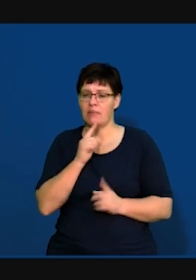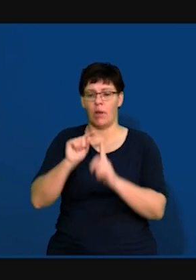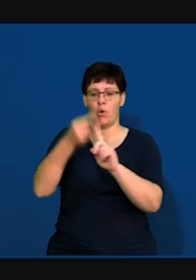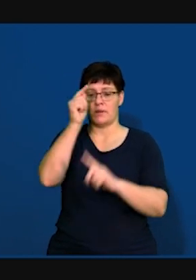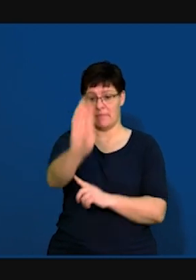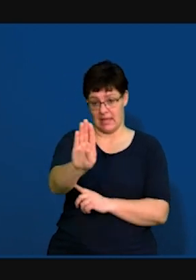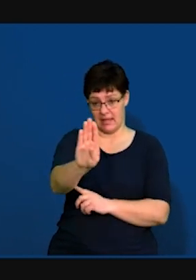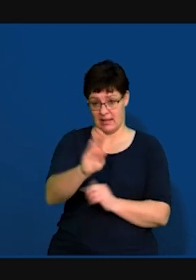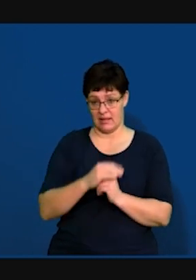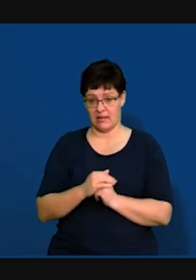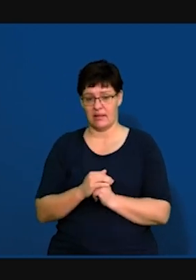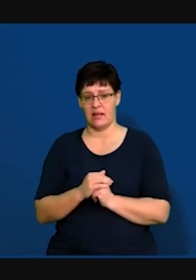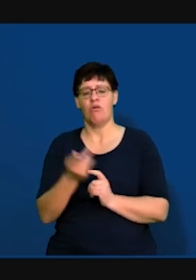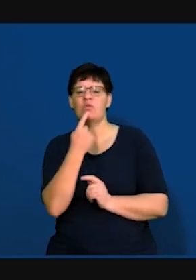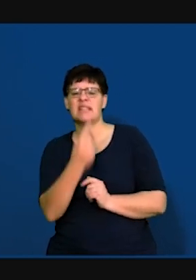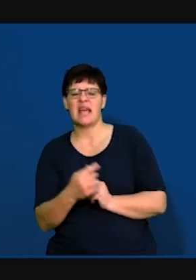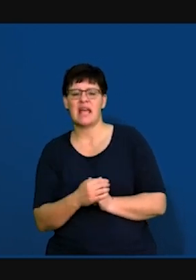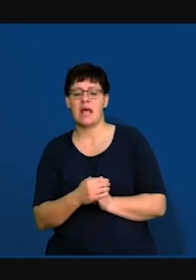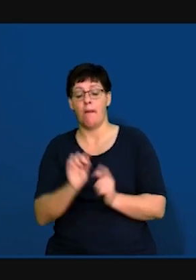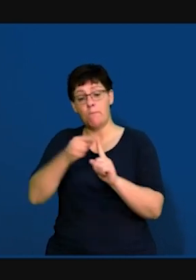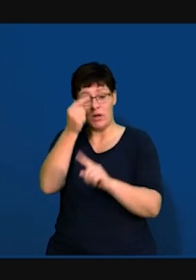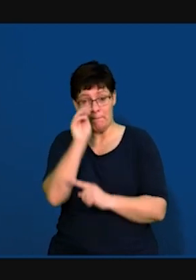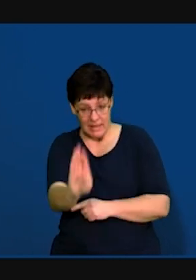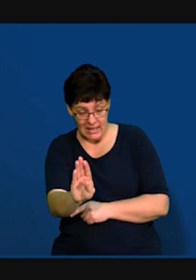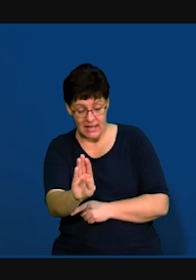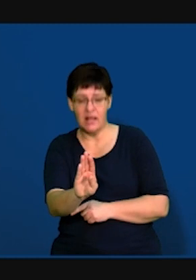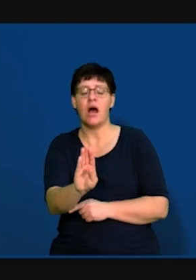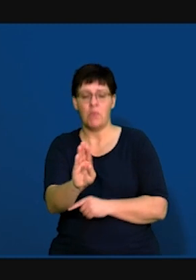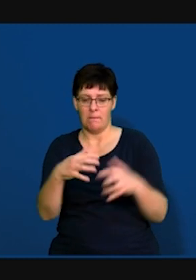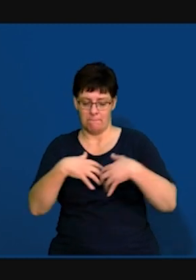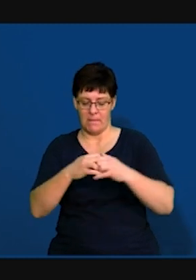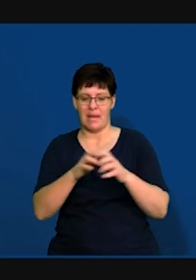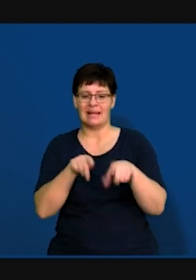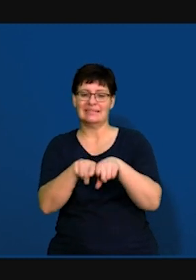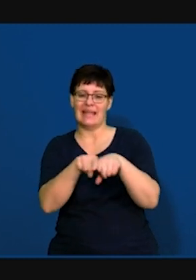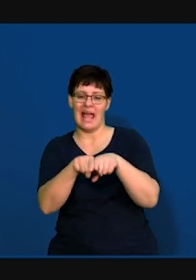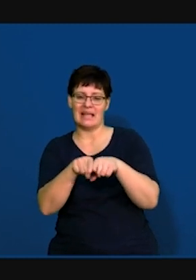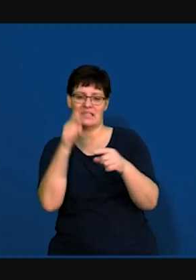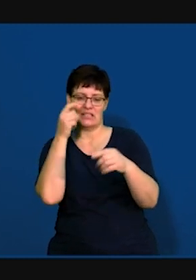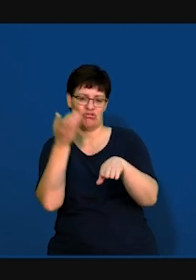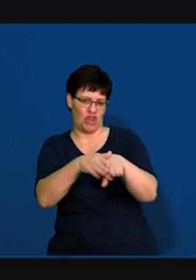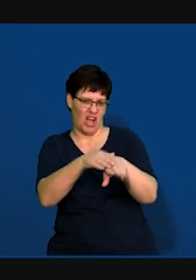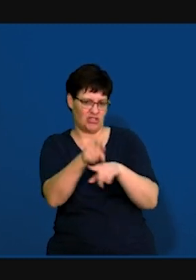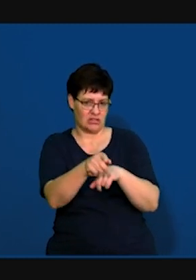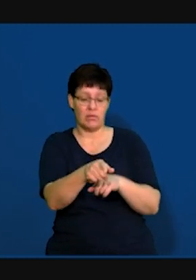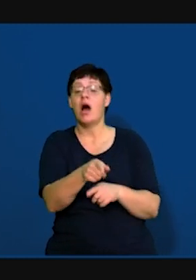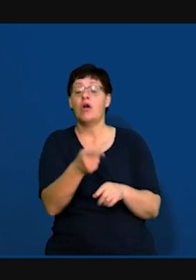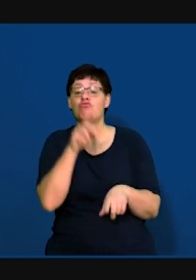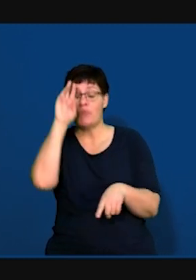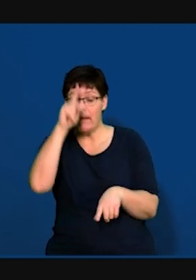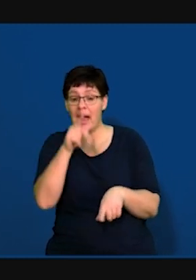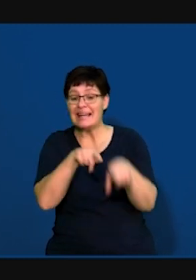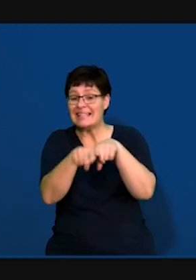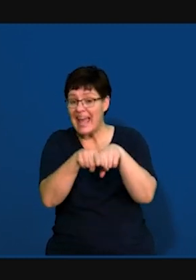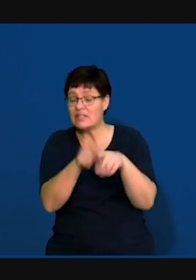okay, and then we're saying at point B, we place a test charge. Okay, the test charge is always positive, remember, because